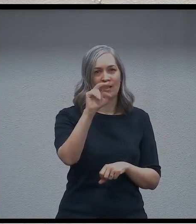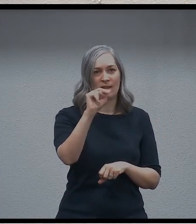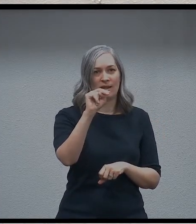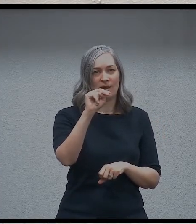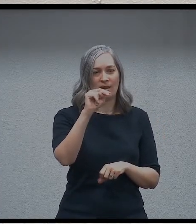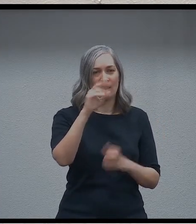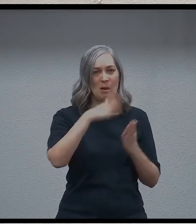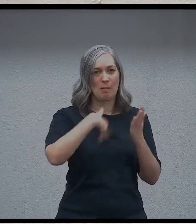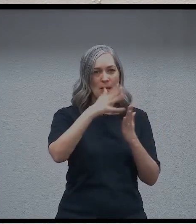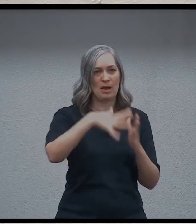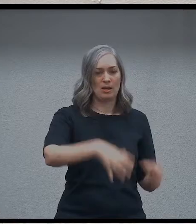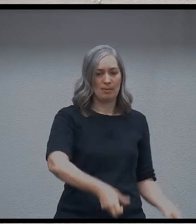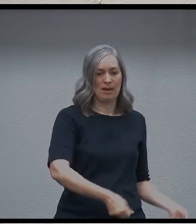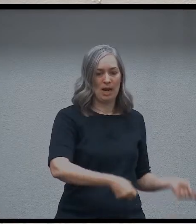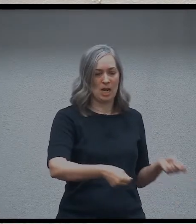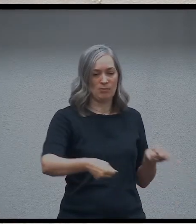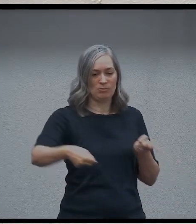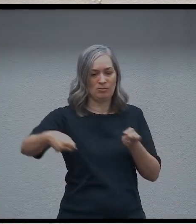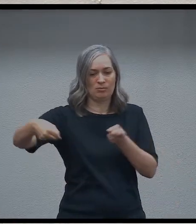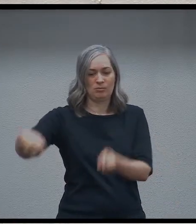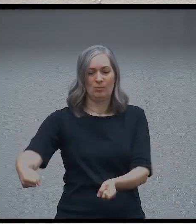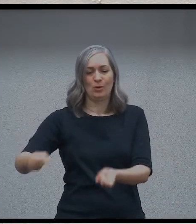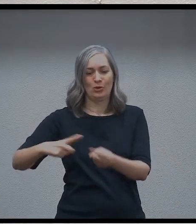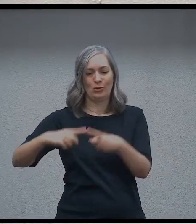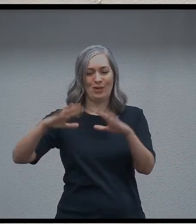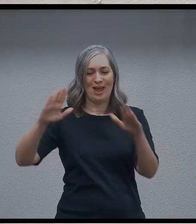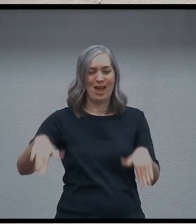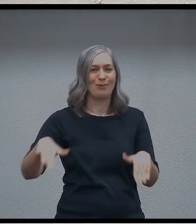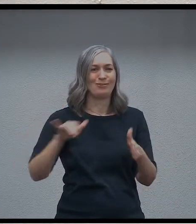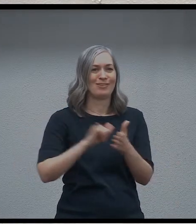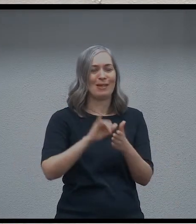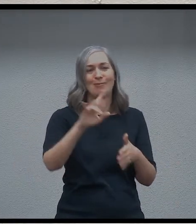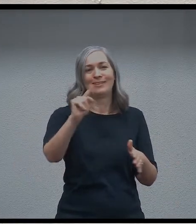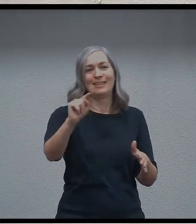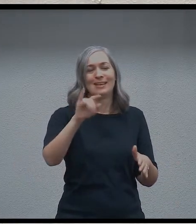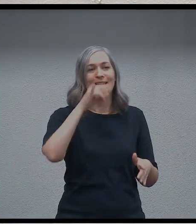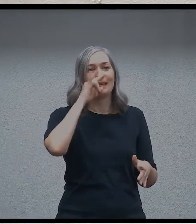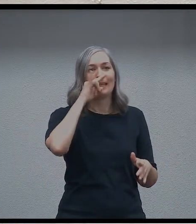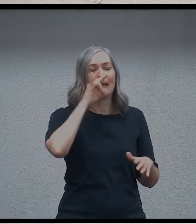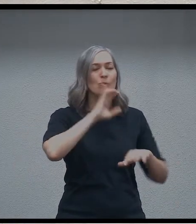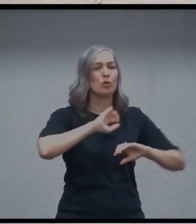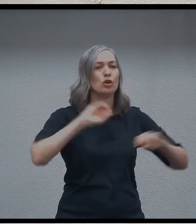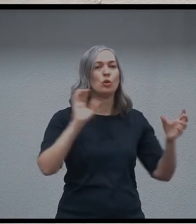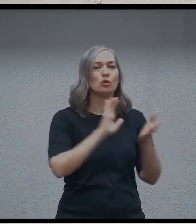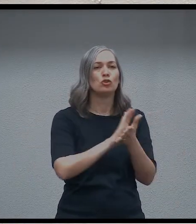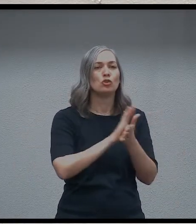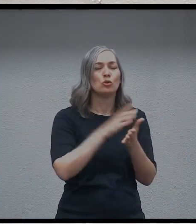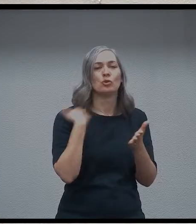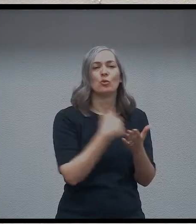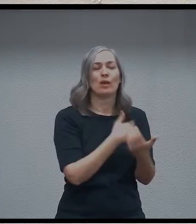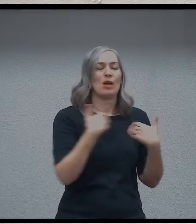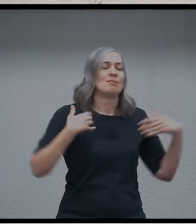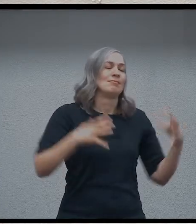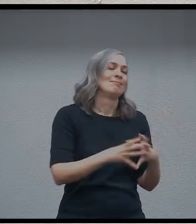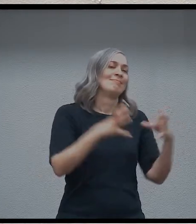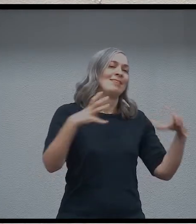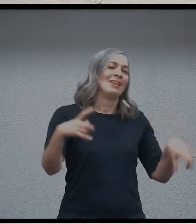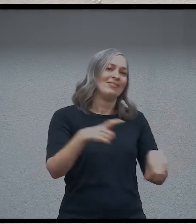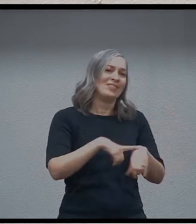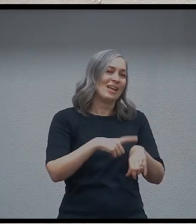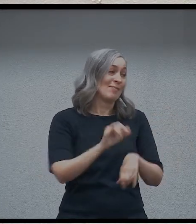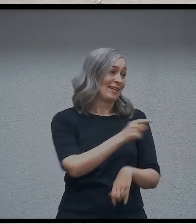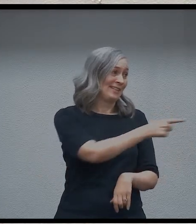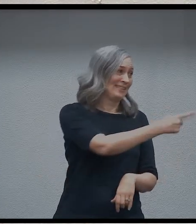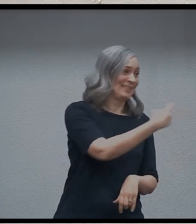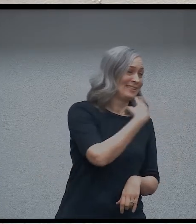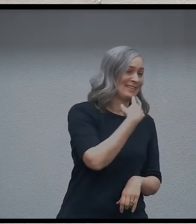paint to take to the house. And that was about it. The kids were off the whole week that we were there, so we got to spend a lot of time, just like Dustin